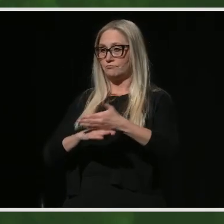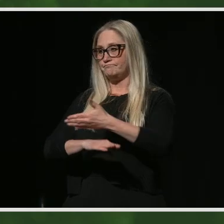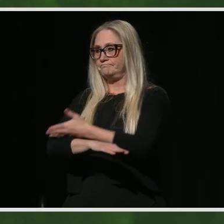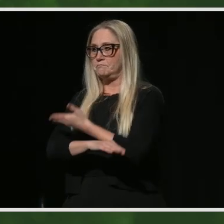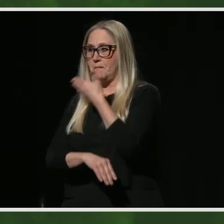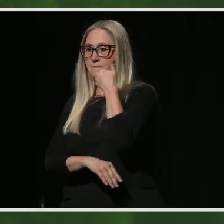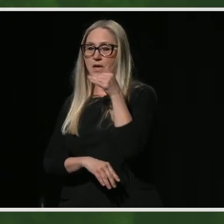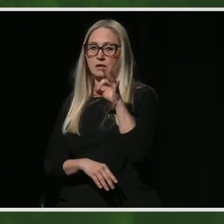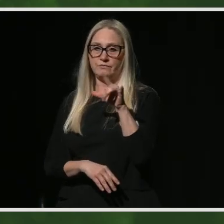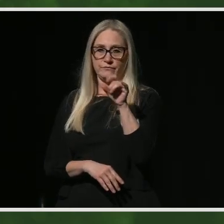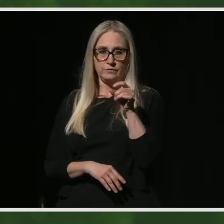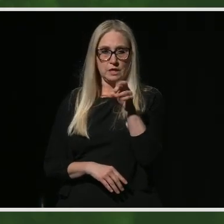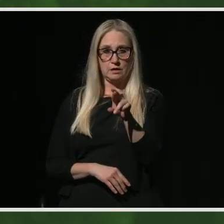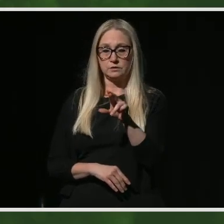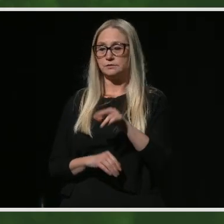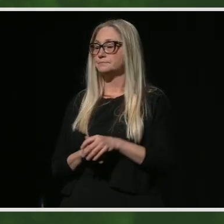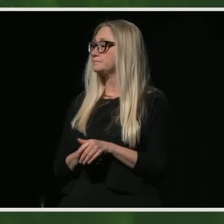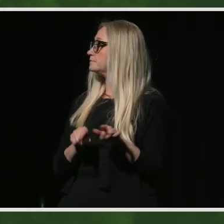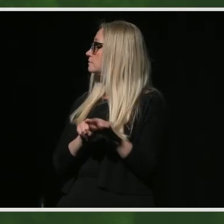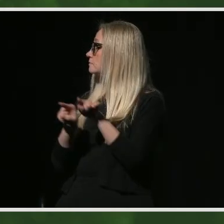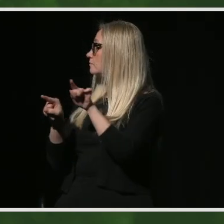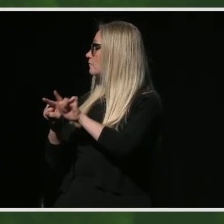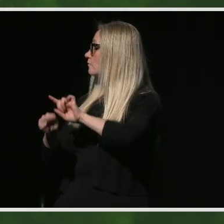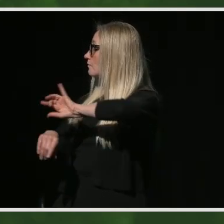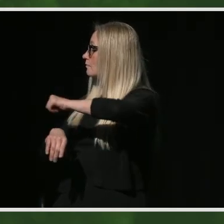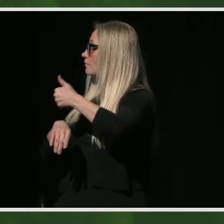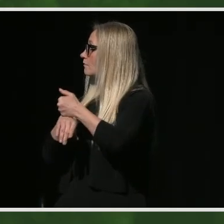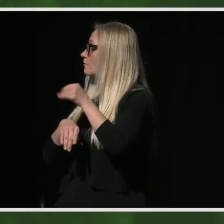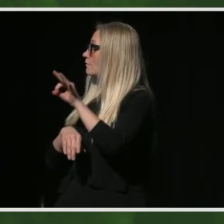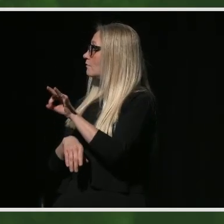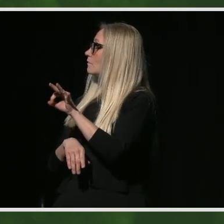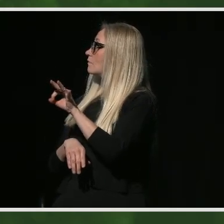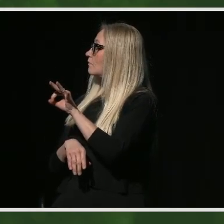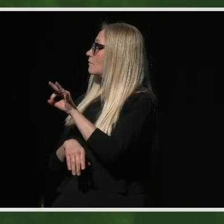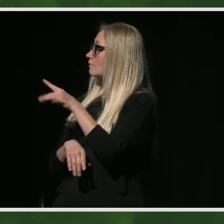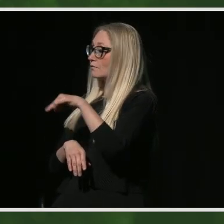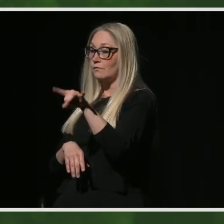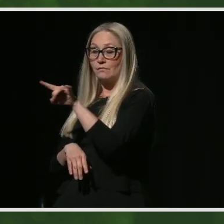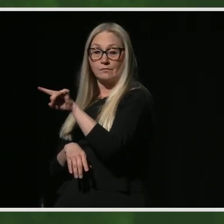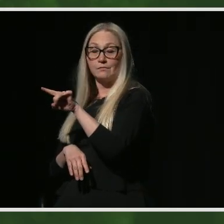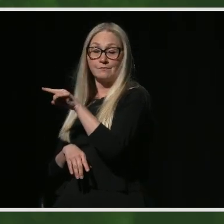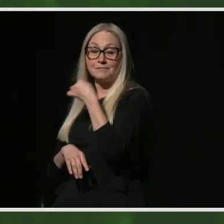co-founder of Netflix said, we are the best bean-based waffle he ever had.